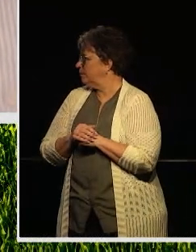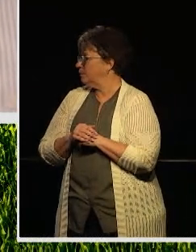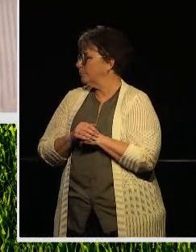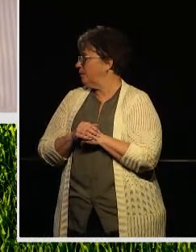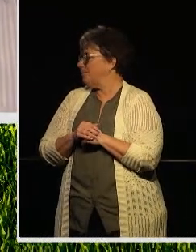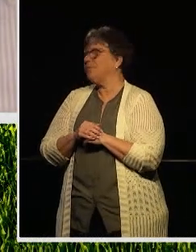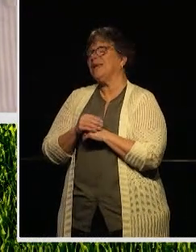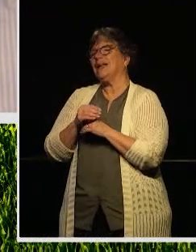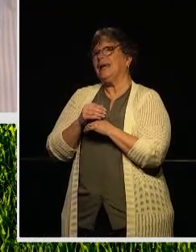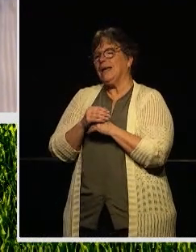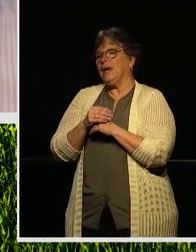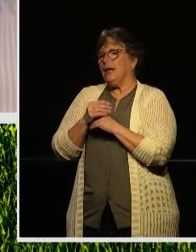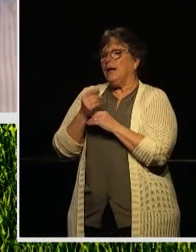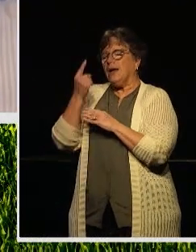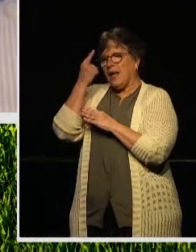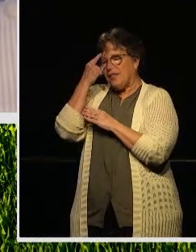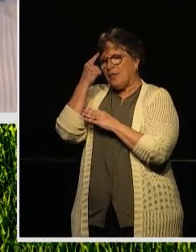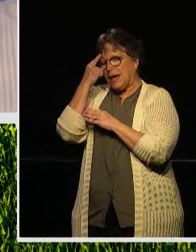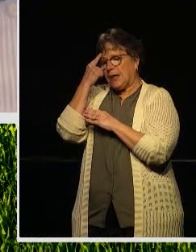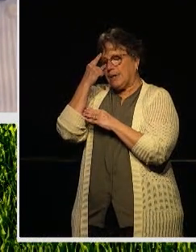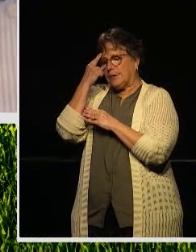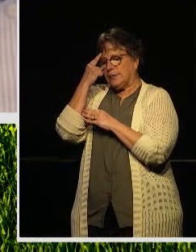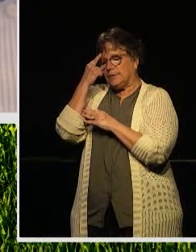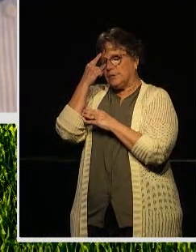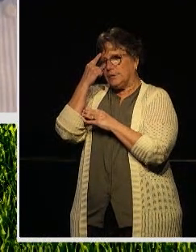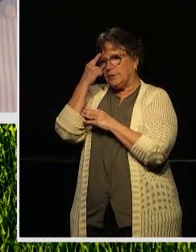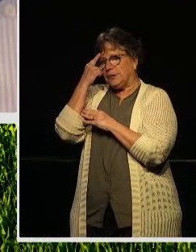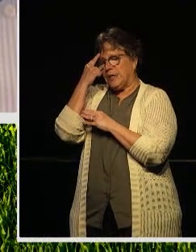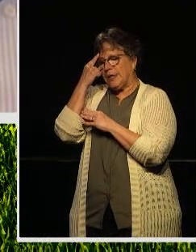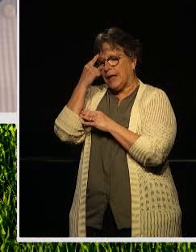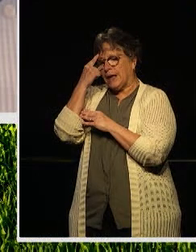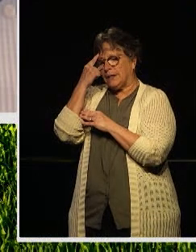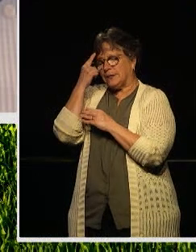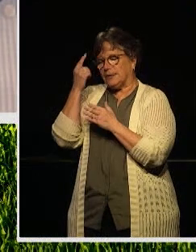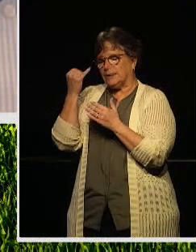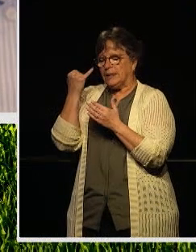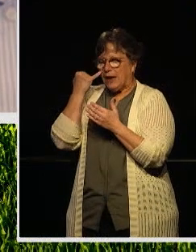I think I do think like being able to